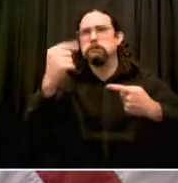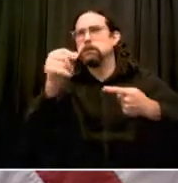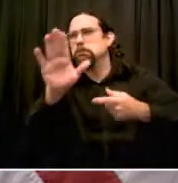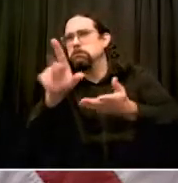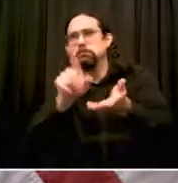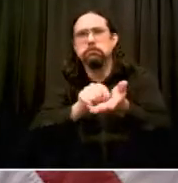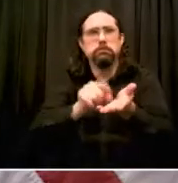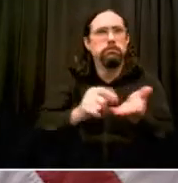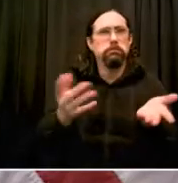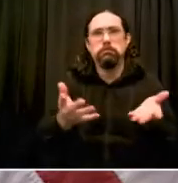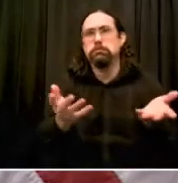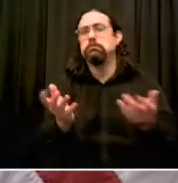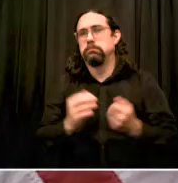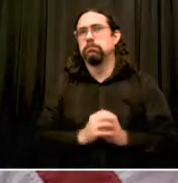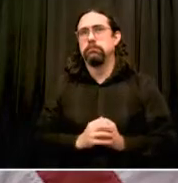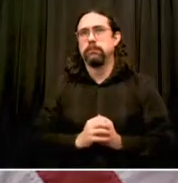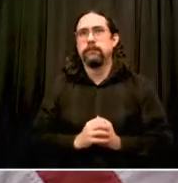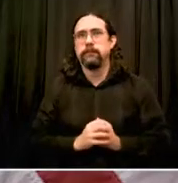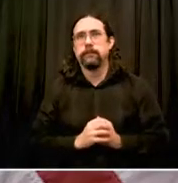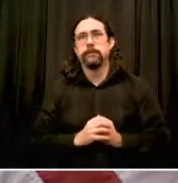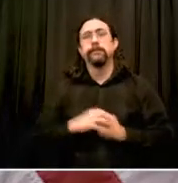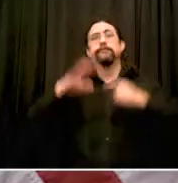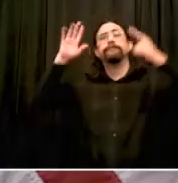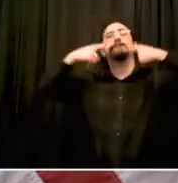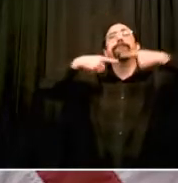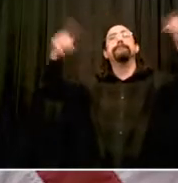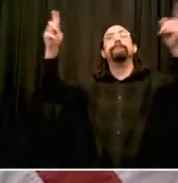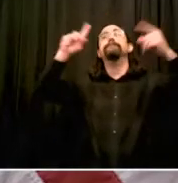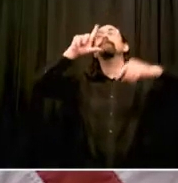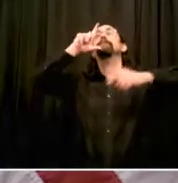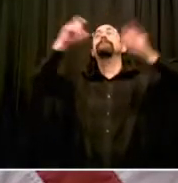Q&A. As a reminder, we're joined today by Dr. Ted Long and by